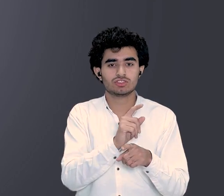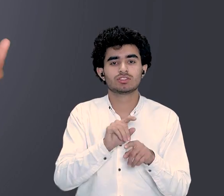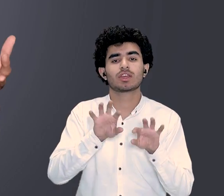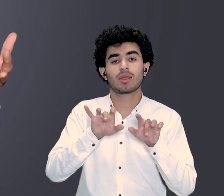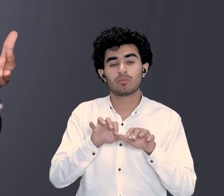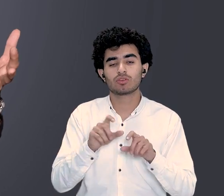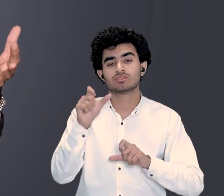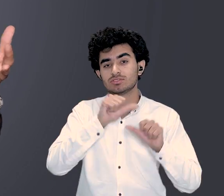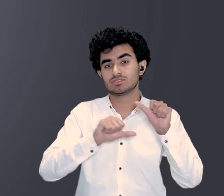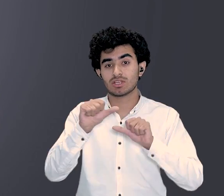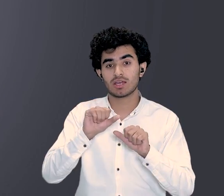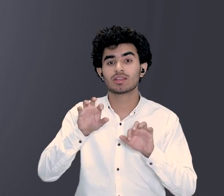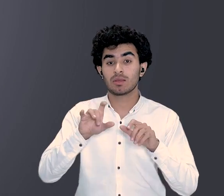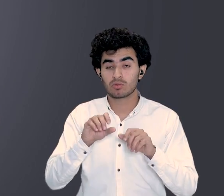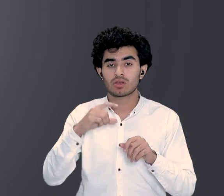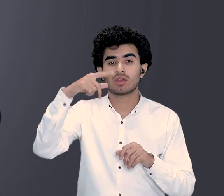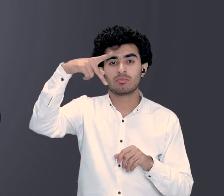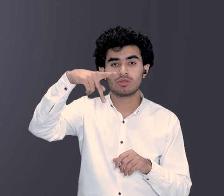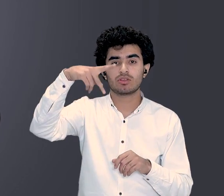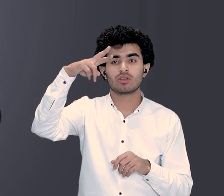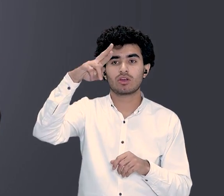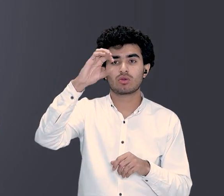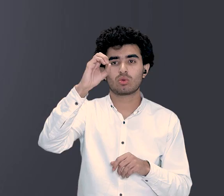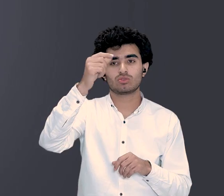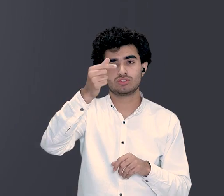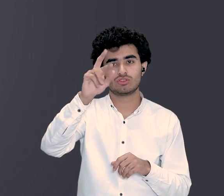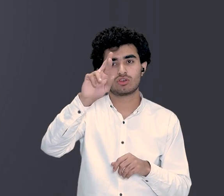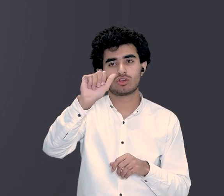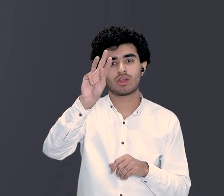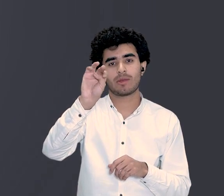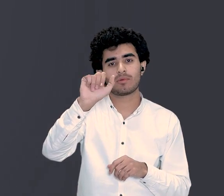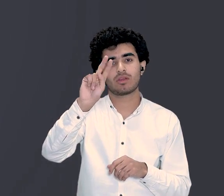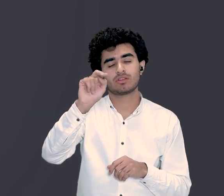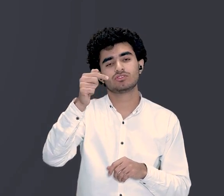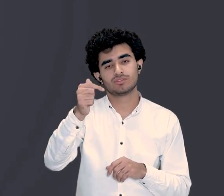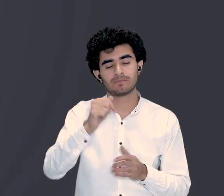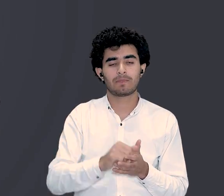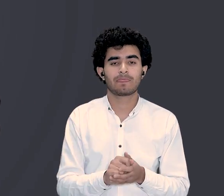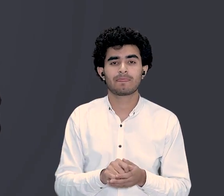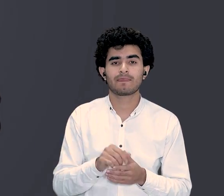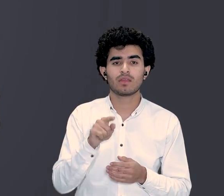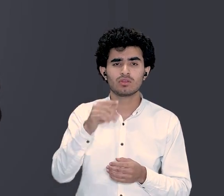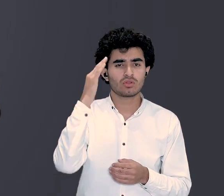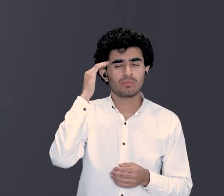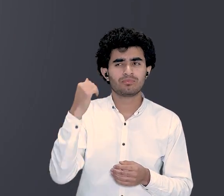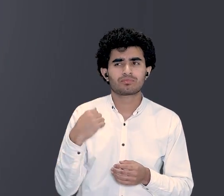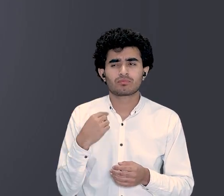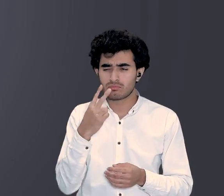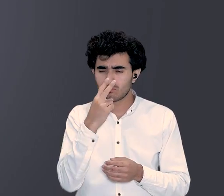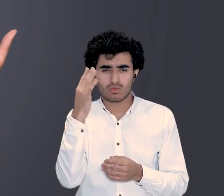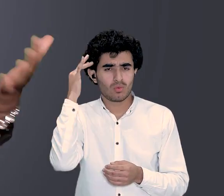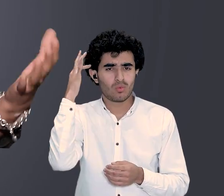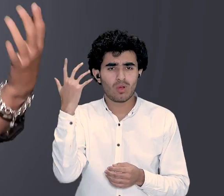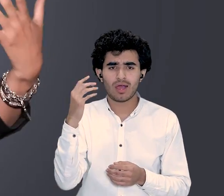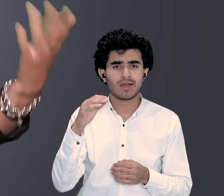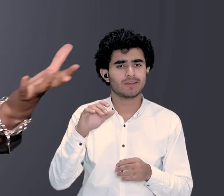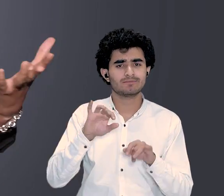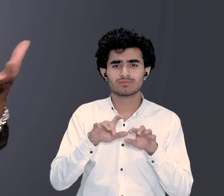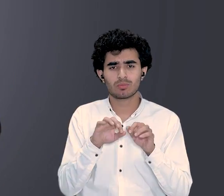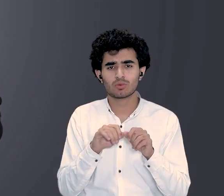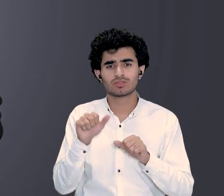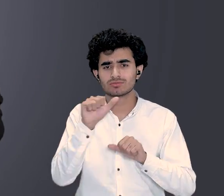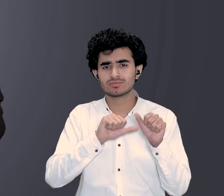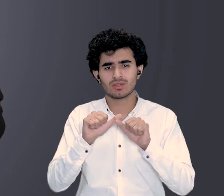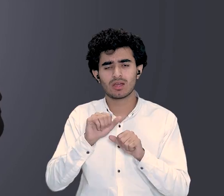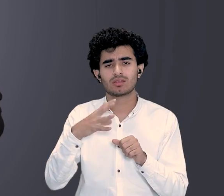we learned, why is it that coding for kids has been a big market, since way back in the 70s in